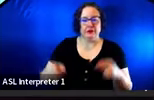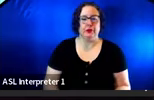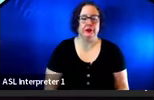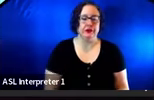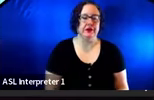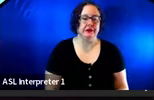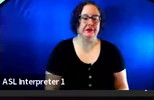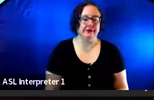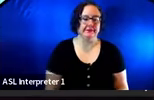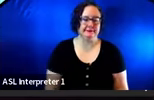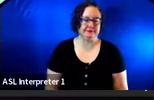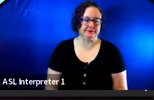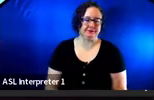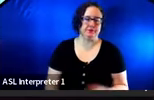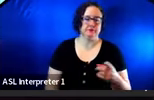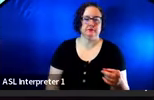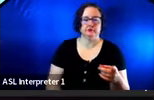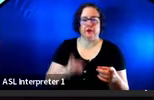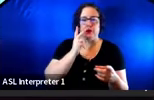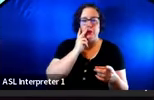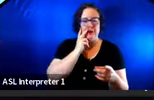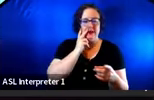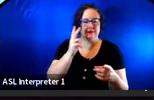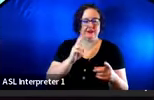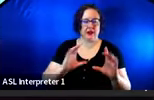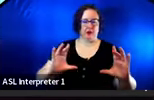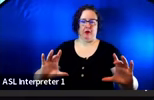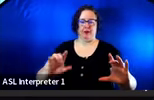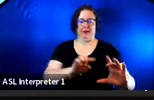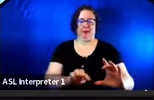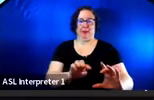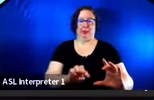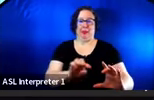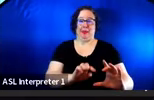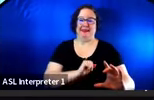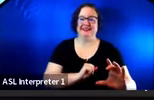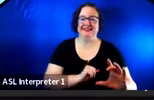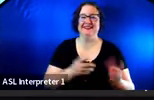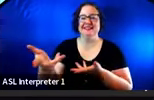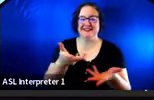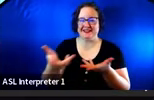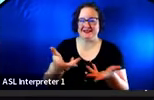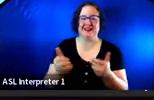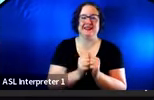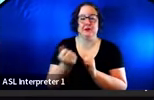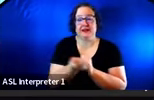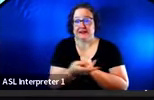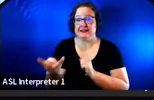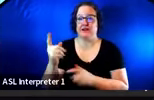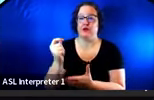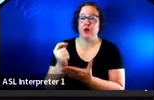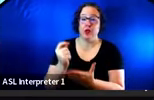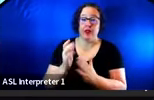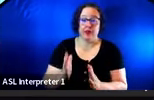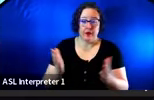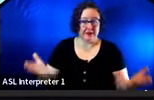lead. You actually see her kind of in the screen right here in the center. She's interacting with several therapists